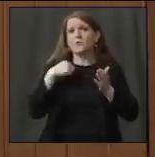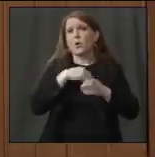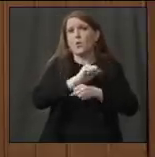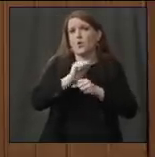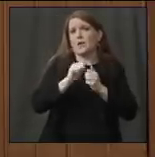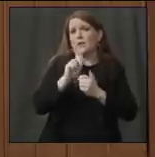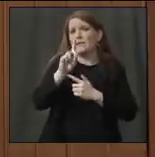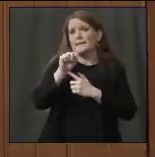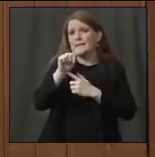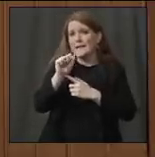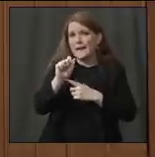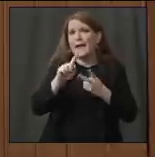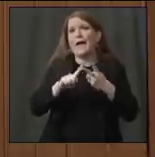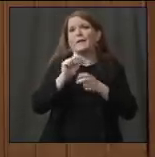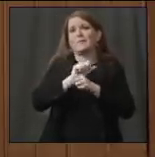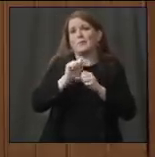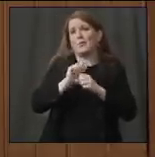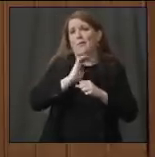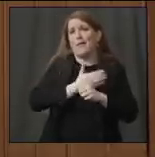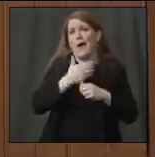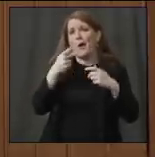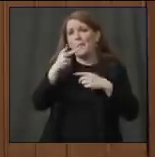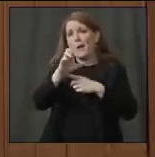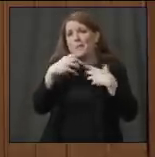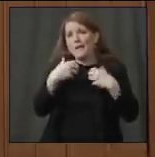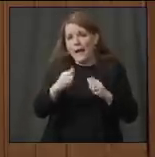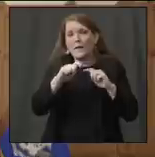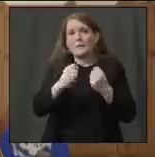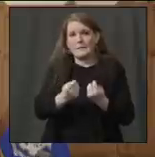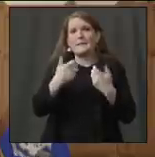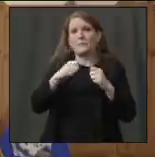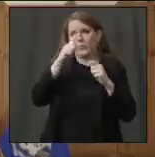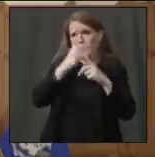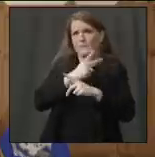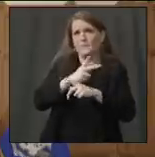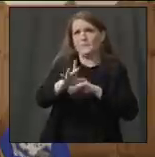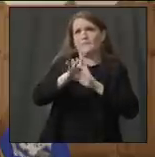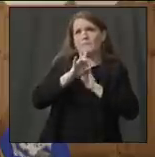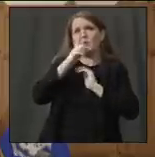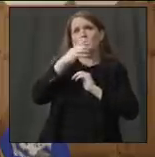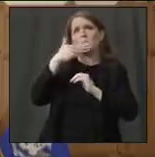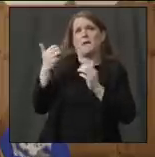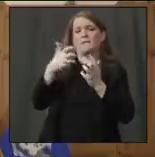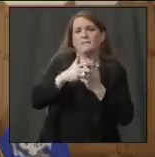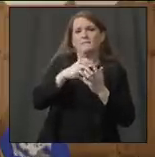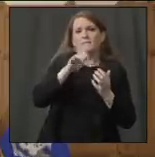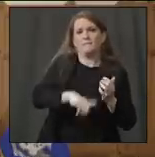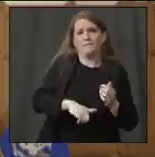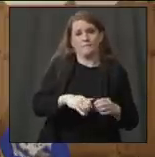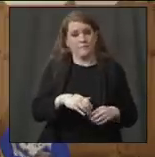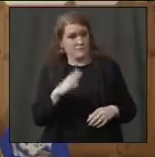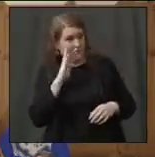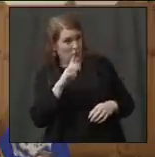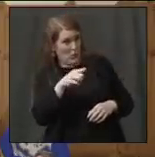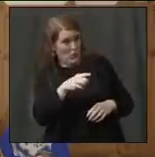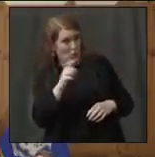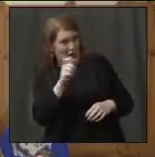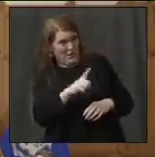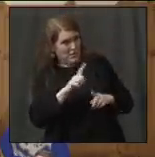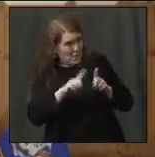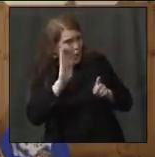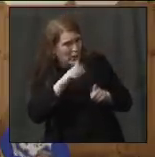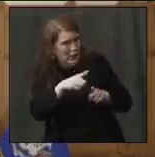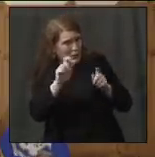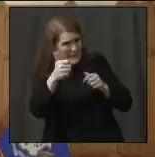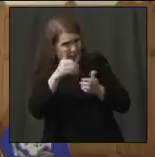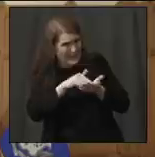announcements around that, as the governor mentioned, hopefully by the end of the week. But are you going to need 10,000 tests a day? Somebody mentioned that.